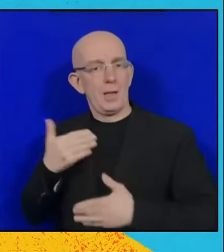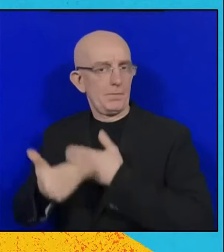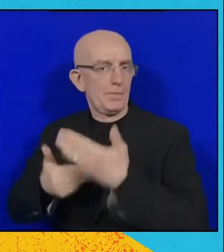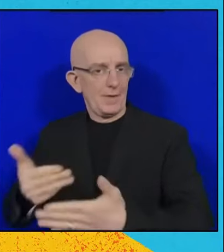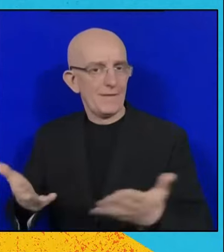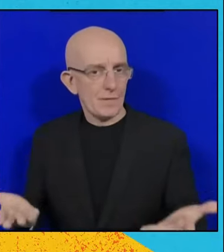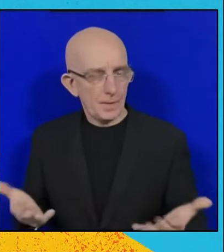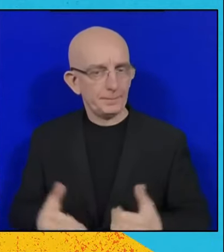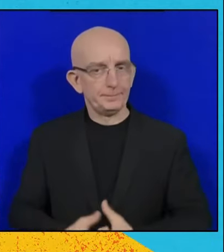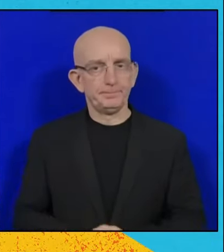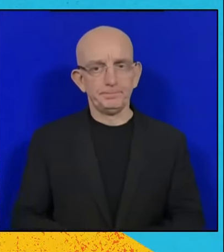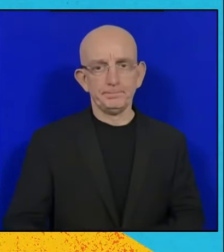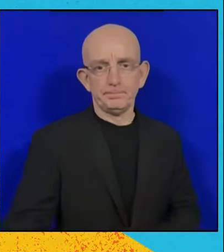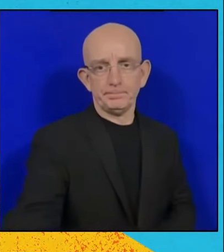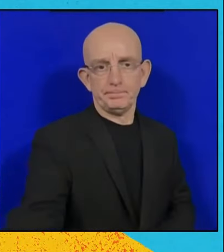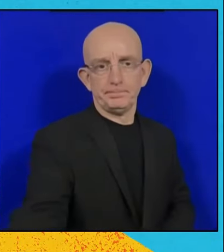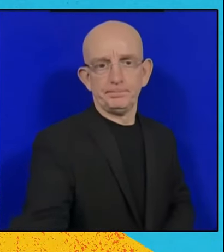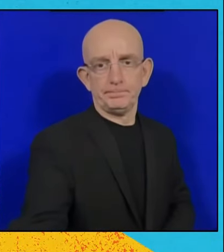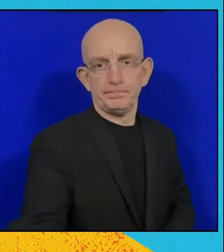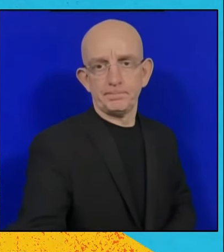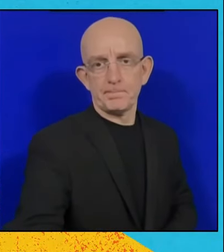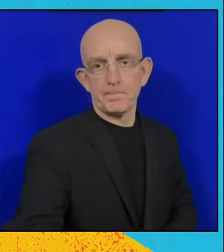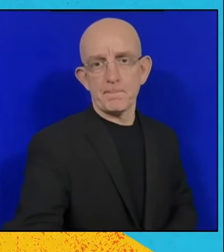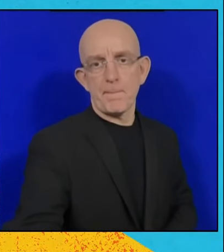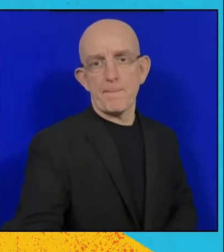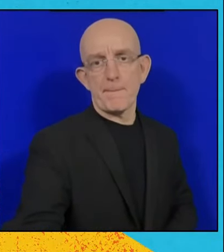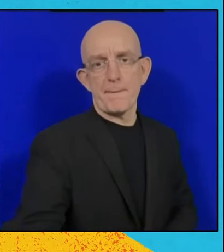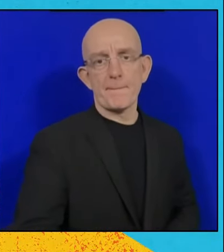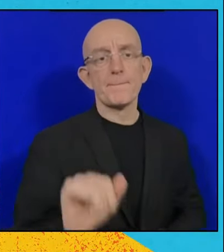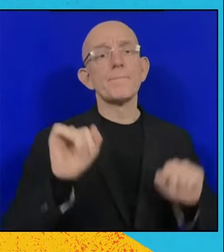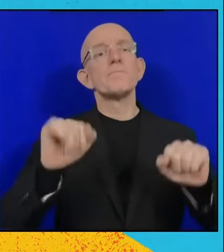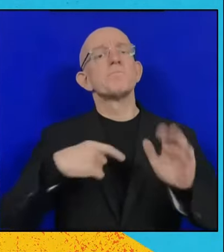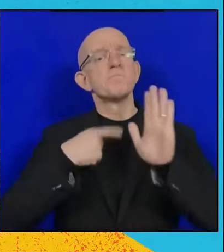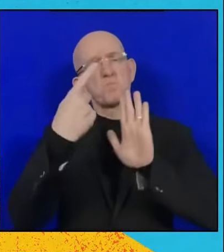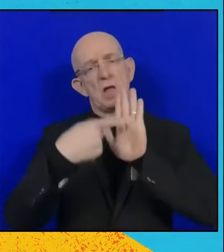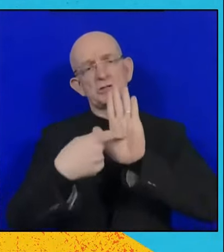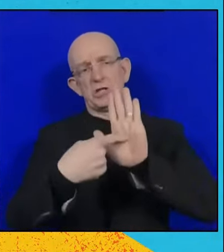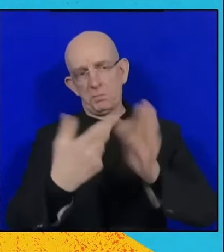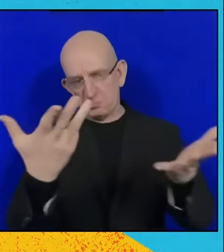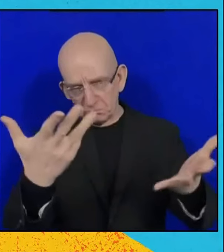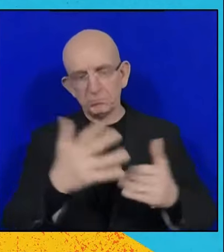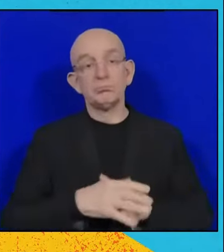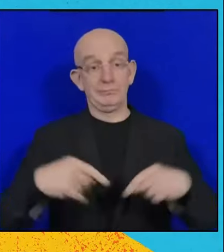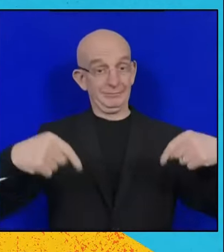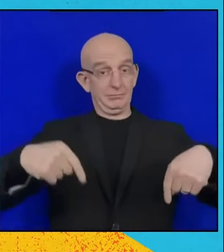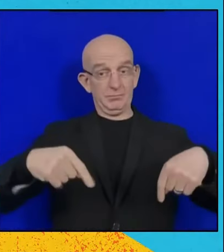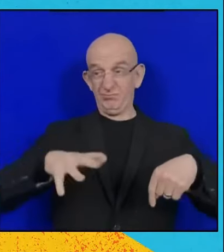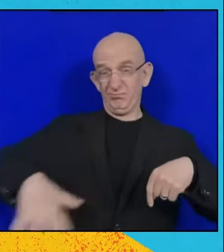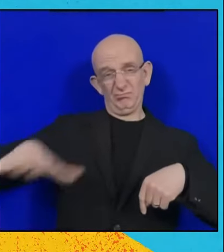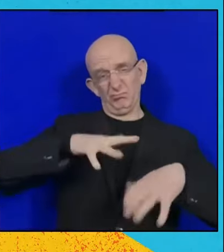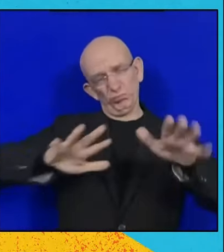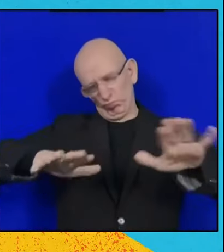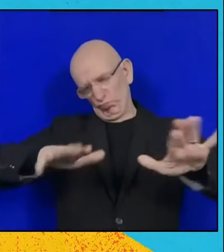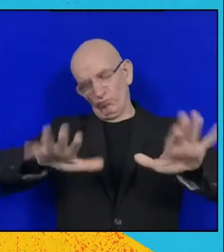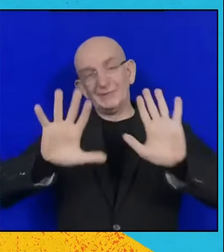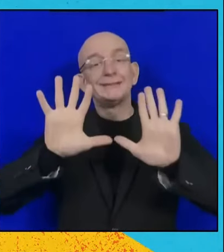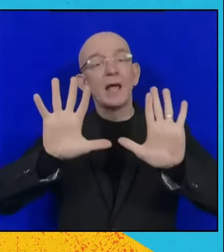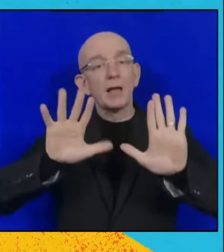aims to reduce food waste. Right now, we have nearly 10 million users in the past 5 years. Actually, this